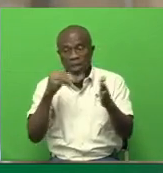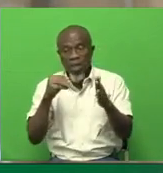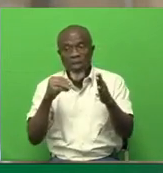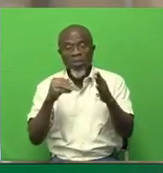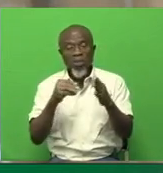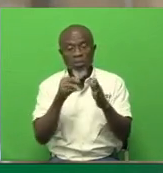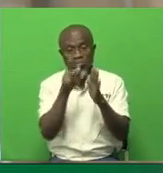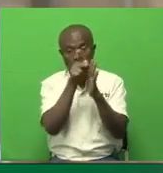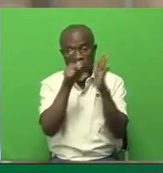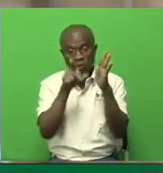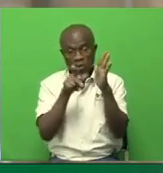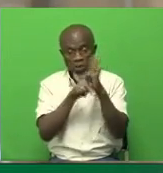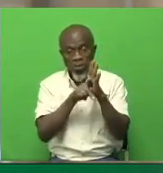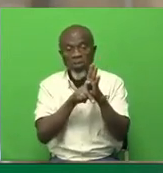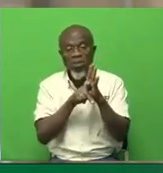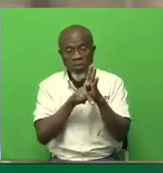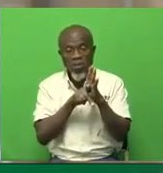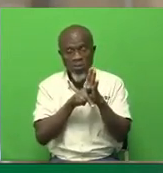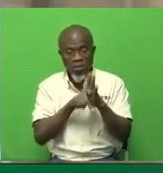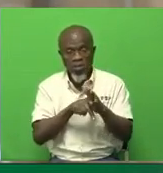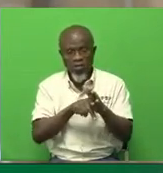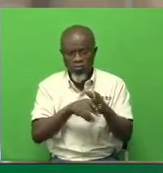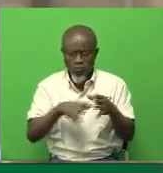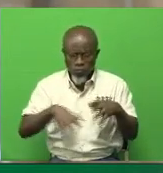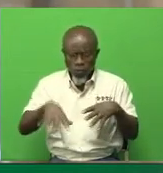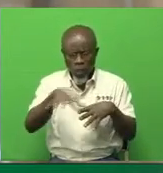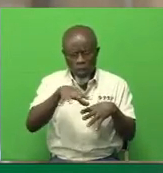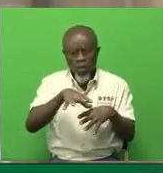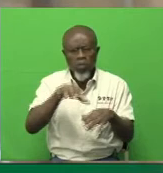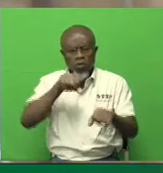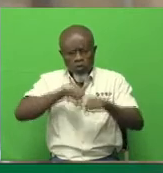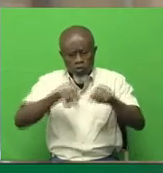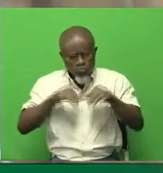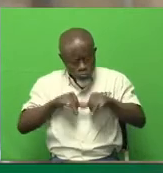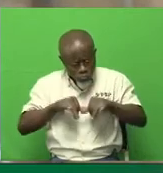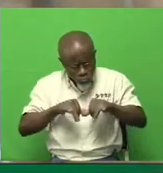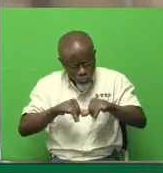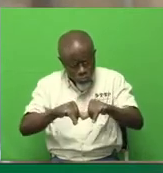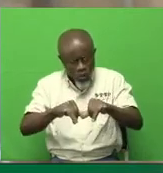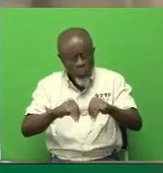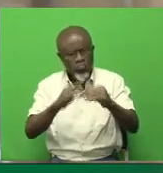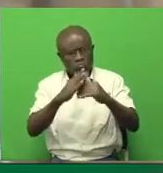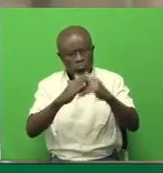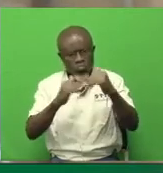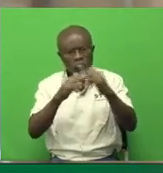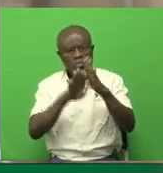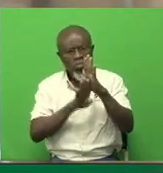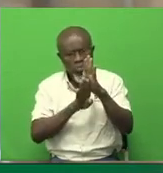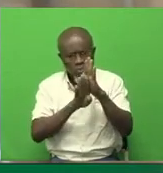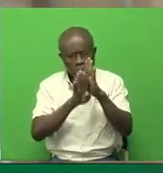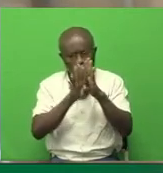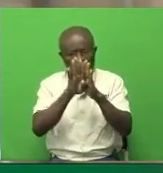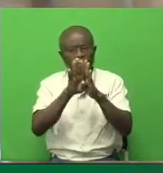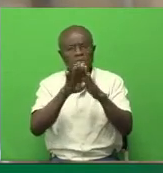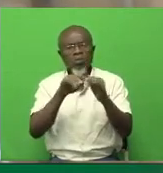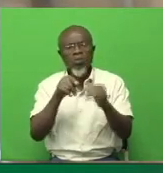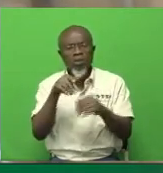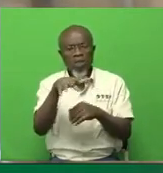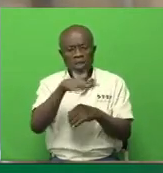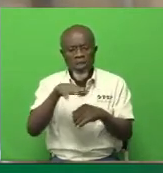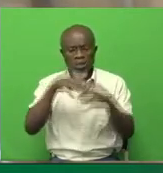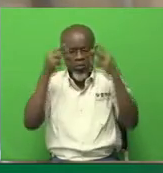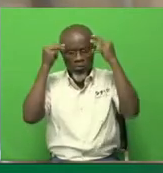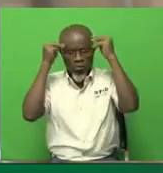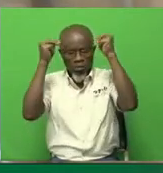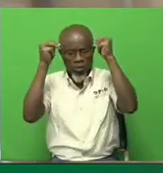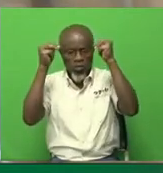move the utility sector forward and in so doing we over the years over the last two years would have put together a number